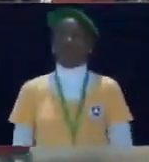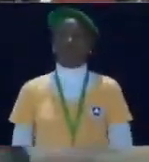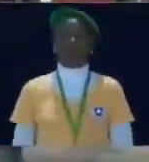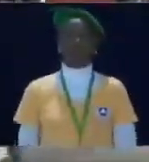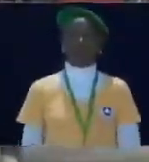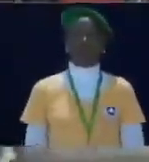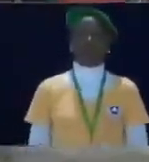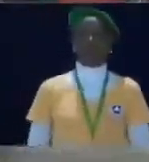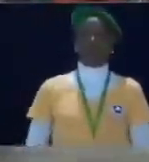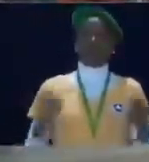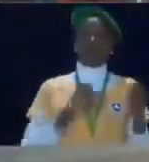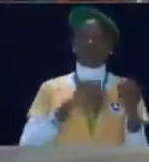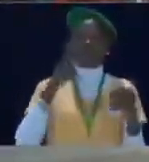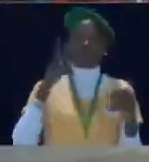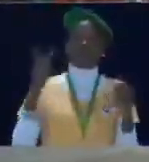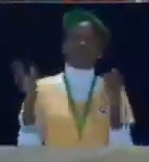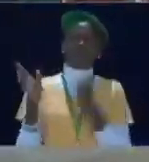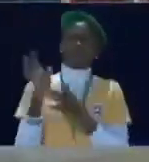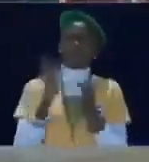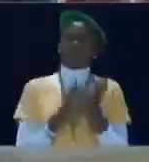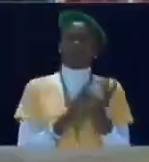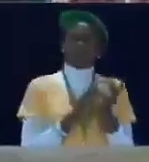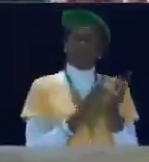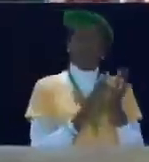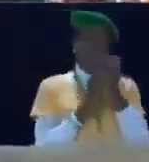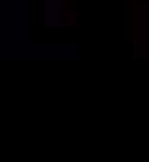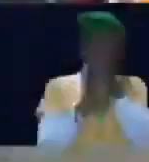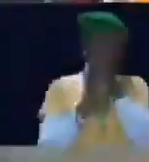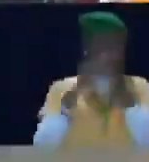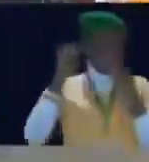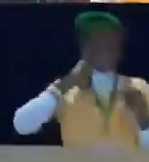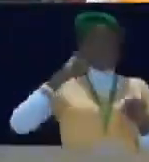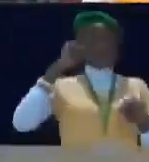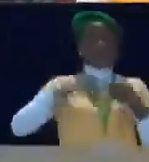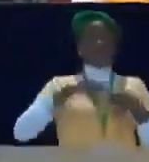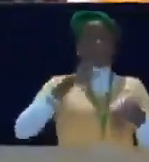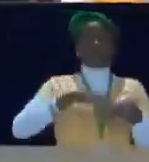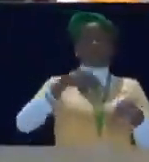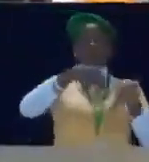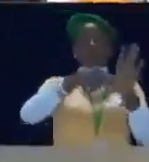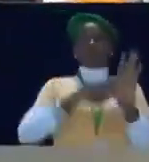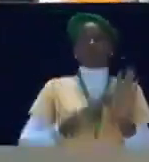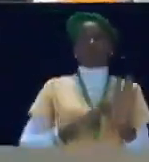Hallelujah. I see Jesus, he's seated on his throne.